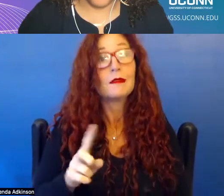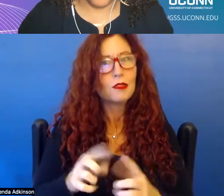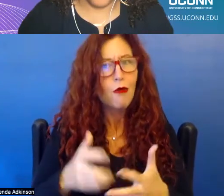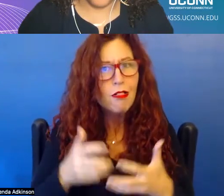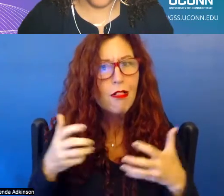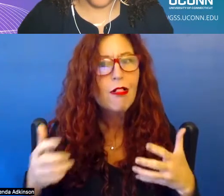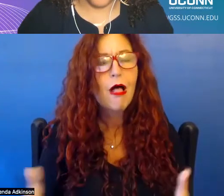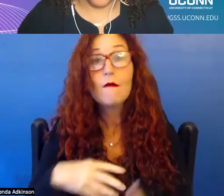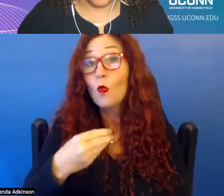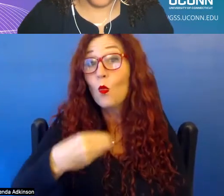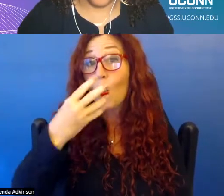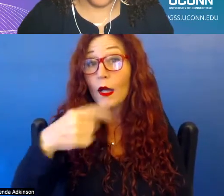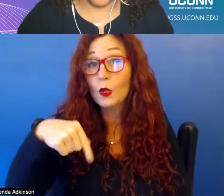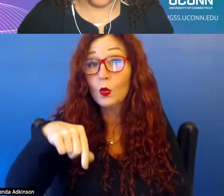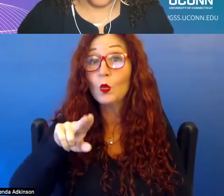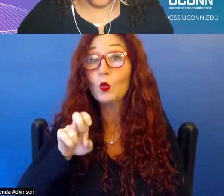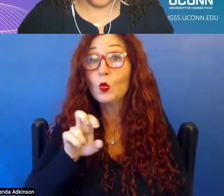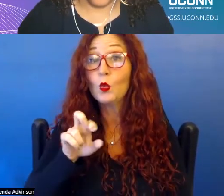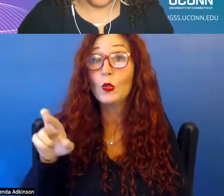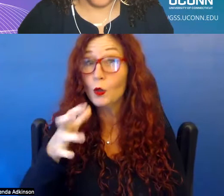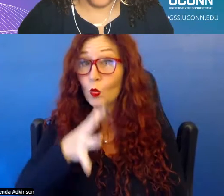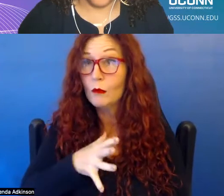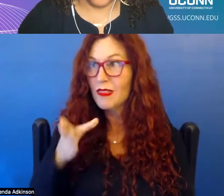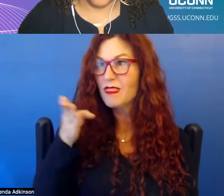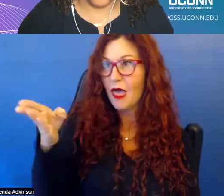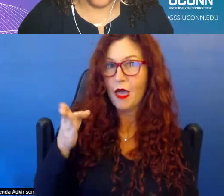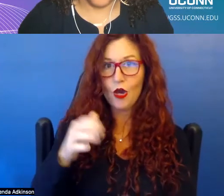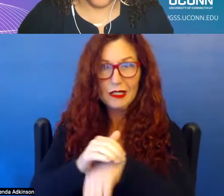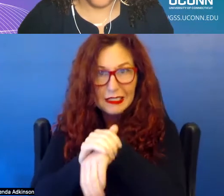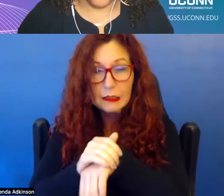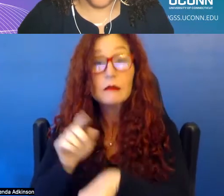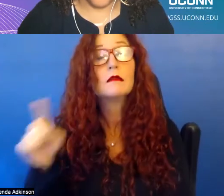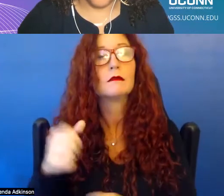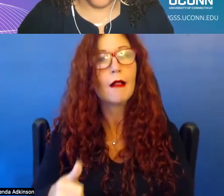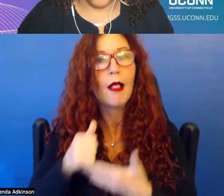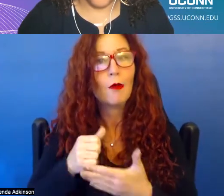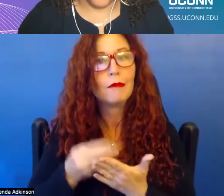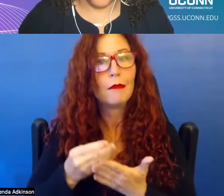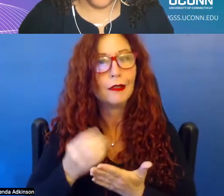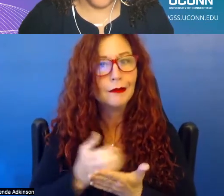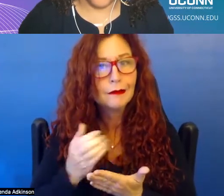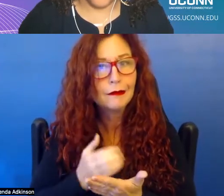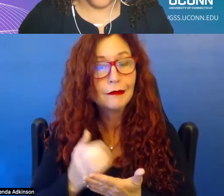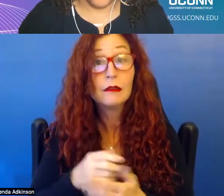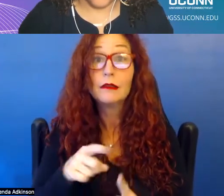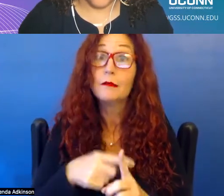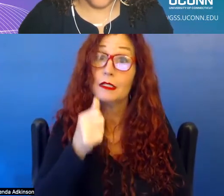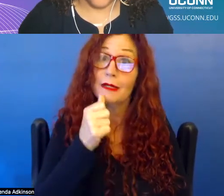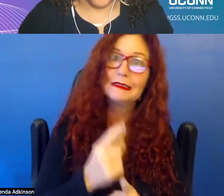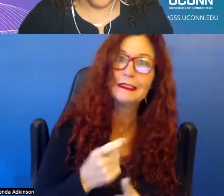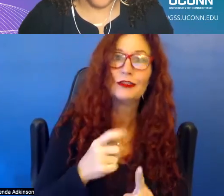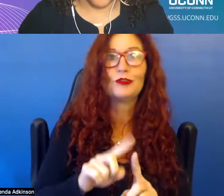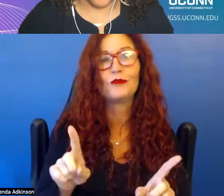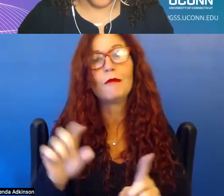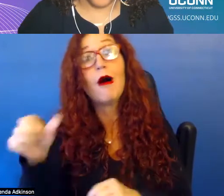helping me raise money, but it was also those sisters and siblings from Algeria, from the Caribbean, from country,